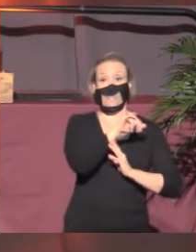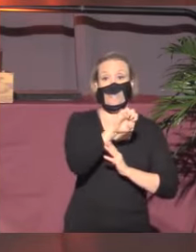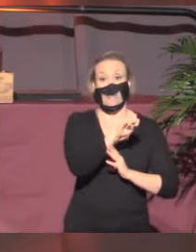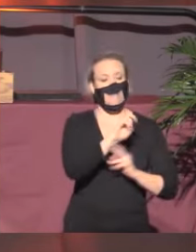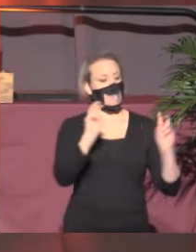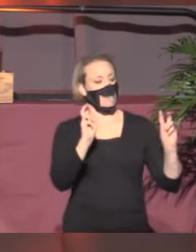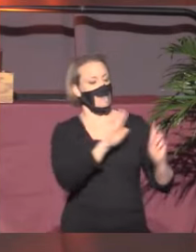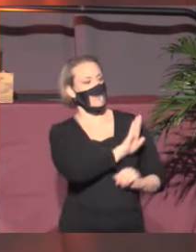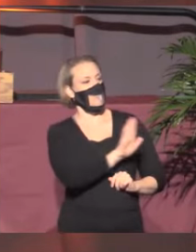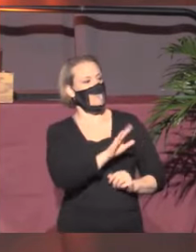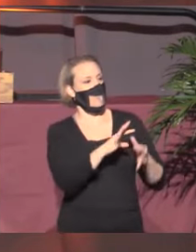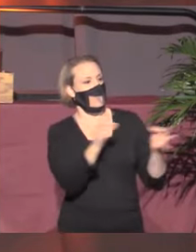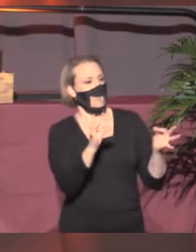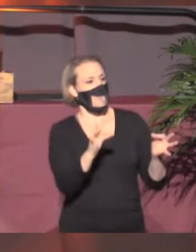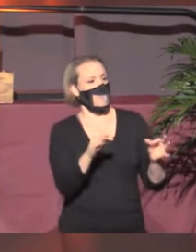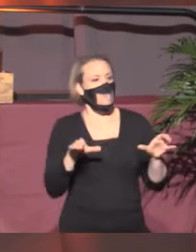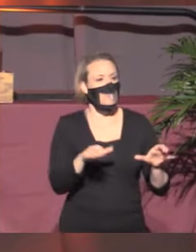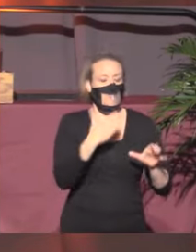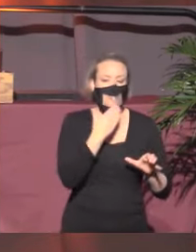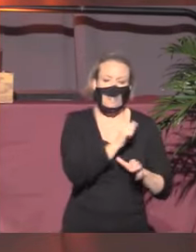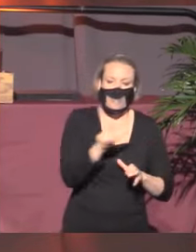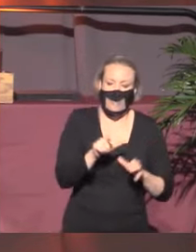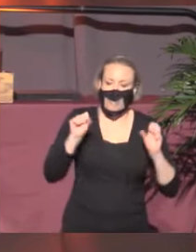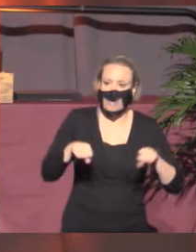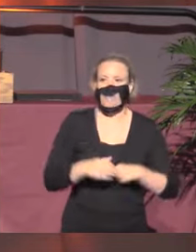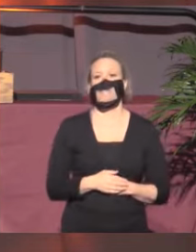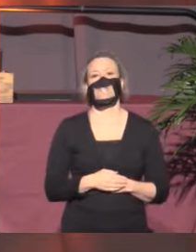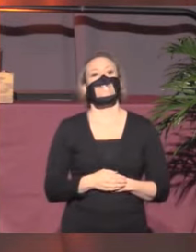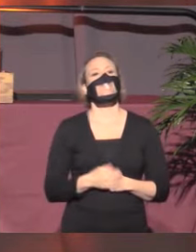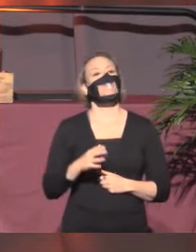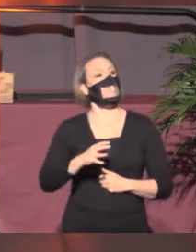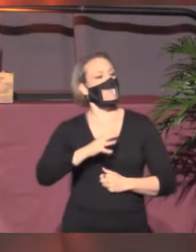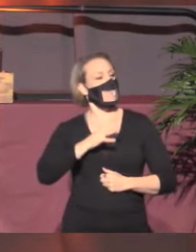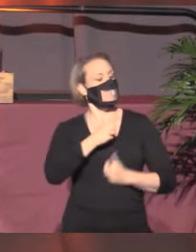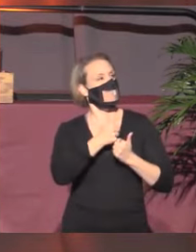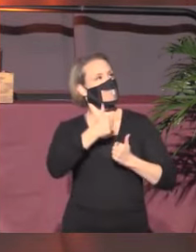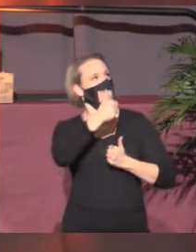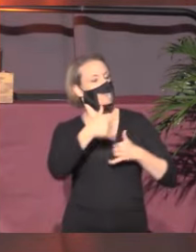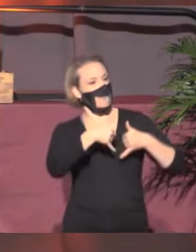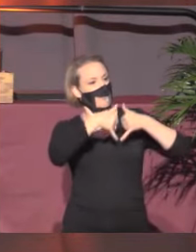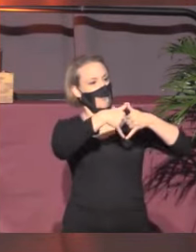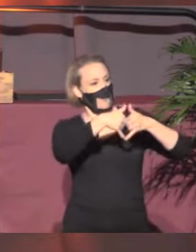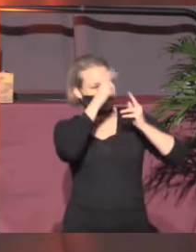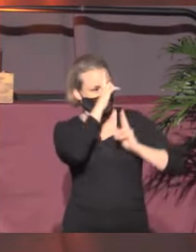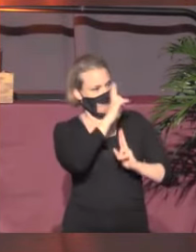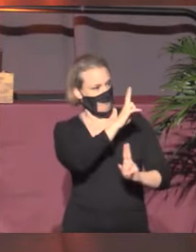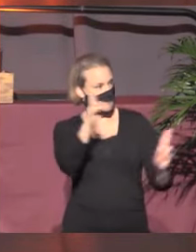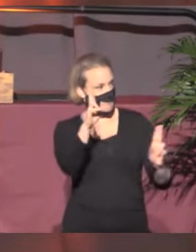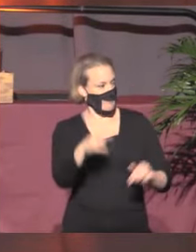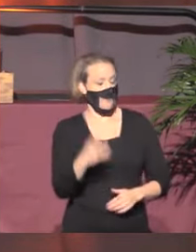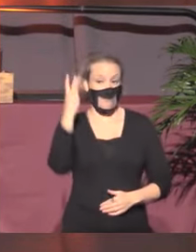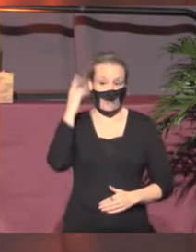can. These are the university's most prestigious awards, which is why we present them at commencement and have